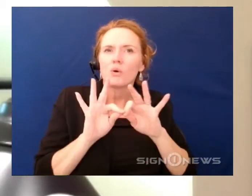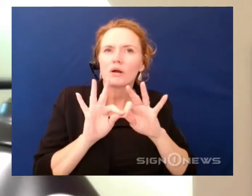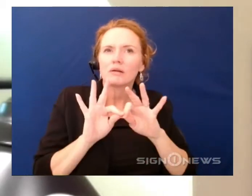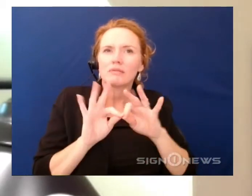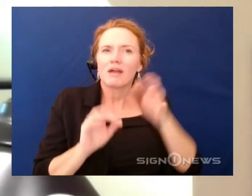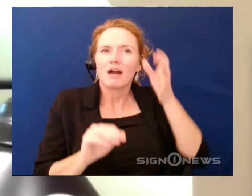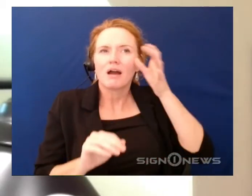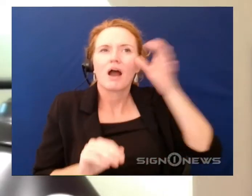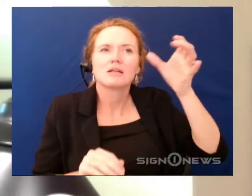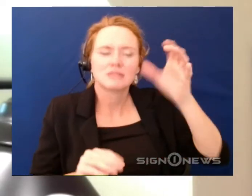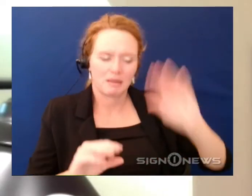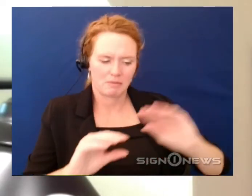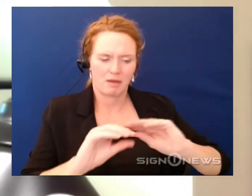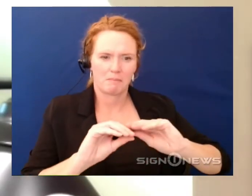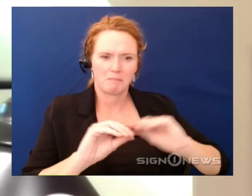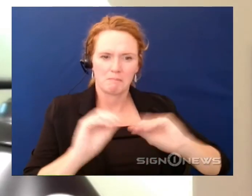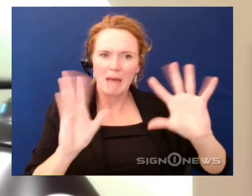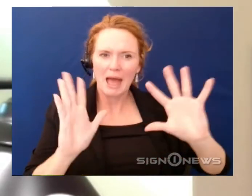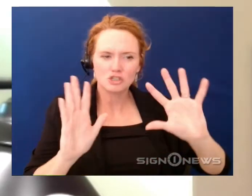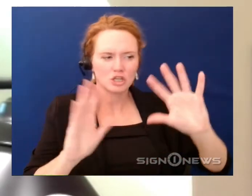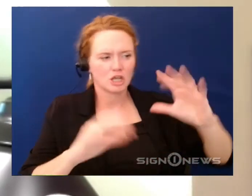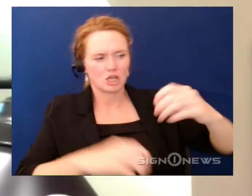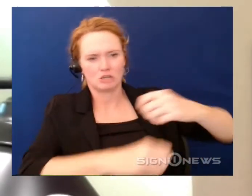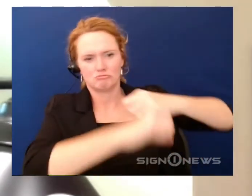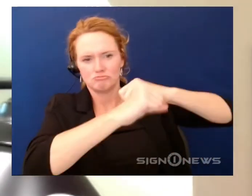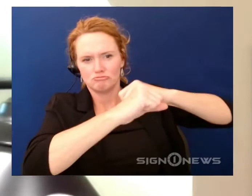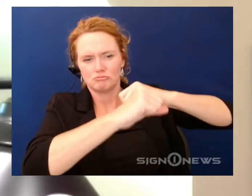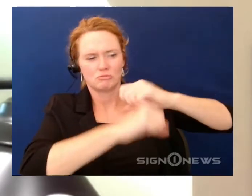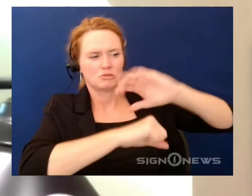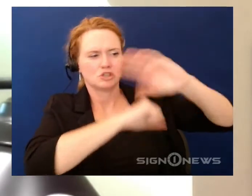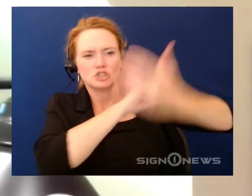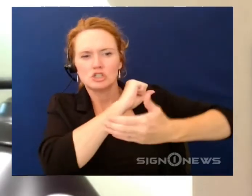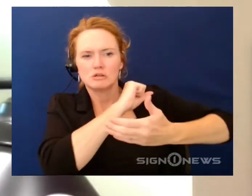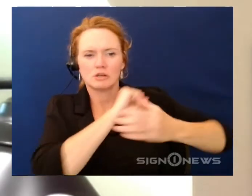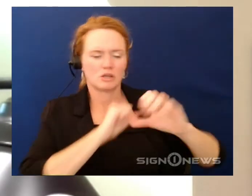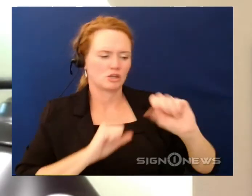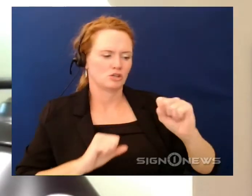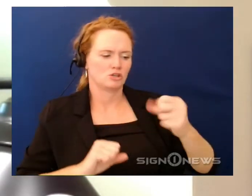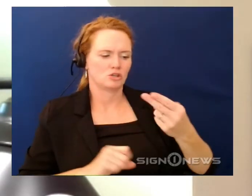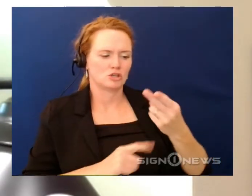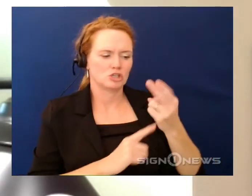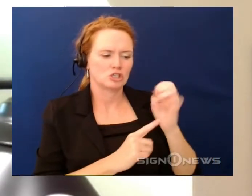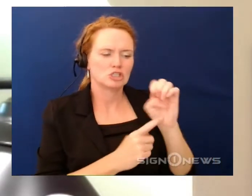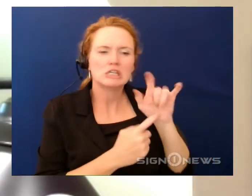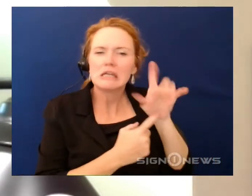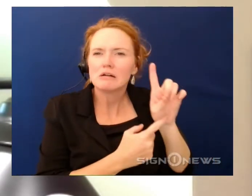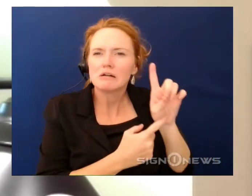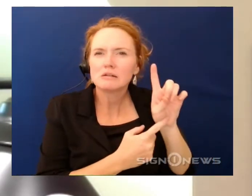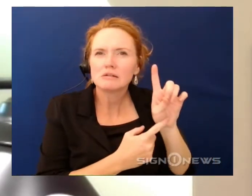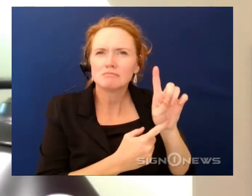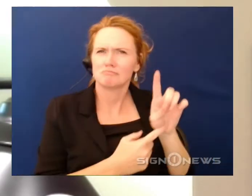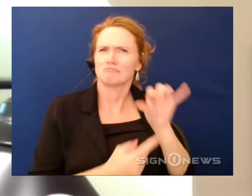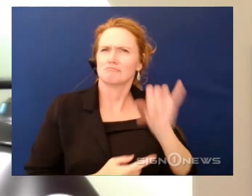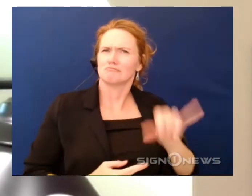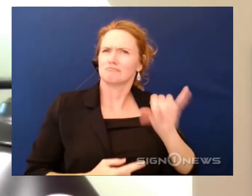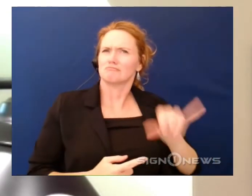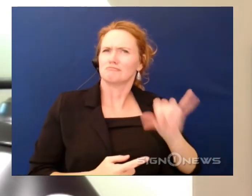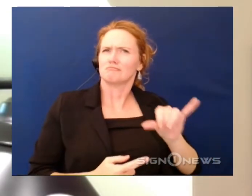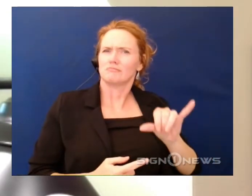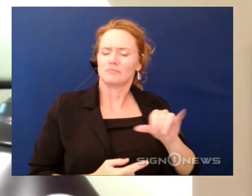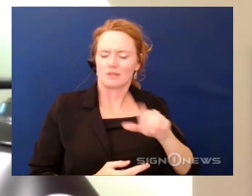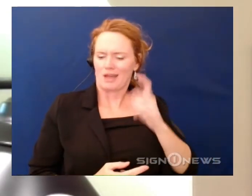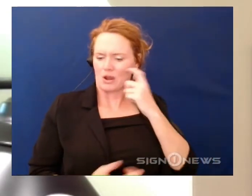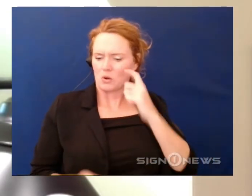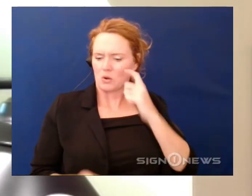because I think that seems to ring true. There's also a couple of comments in the Q&A. One is, my daughter